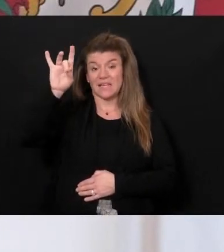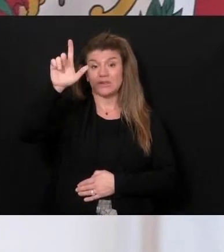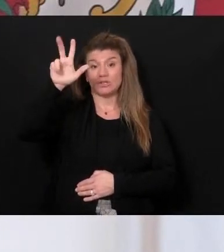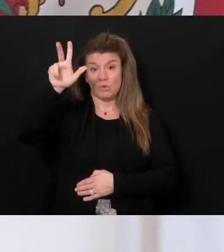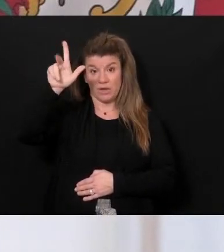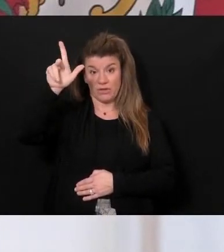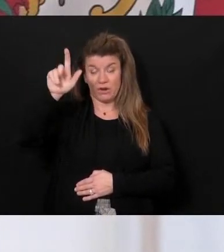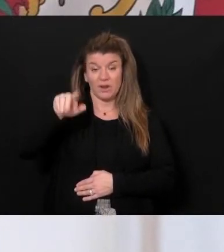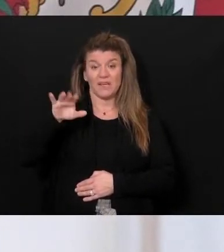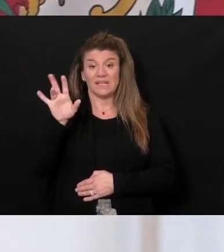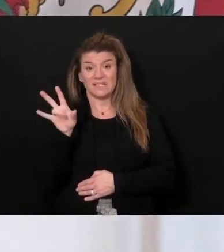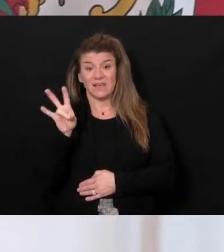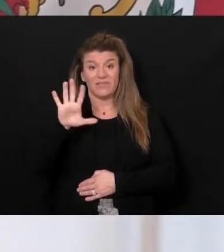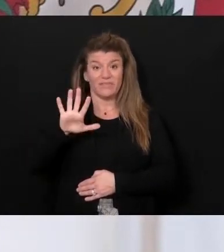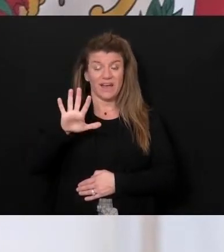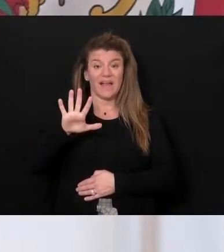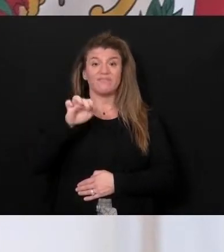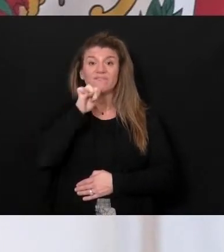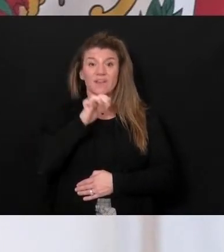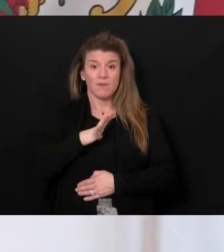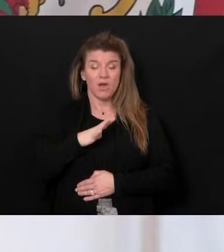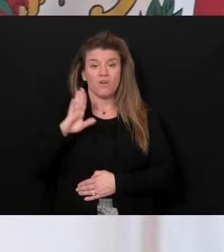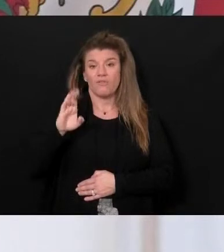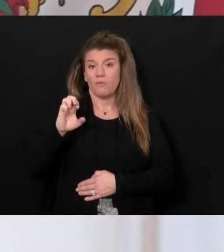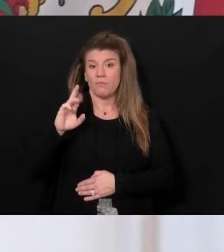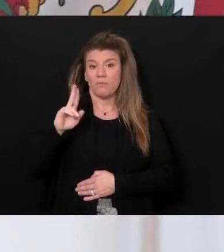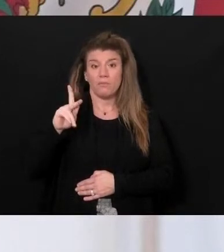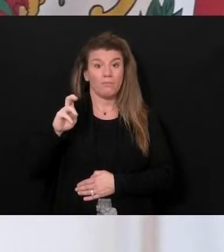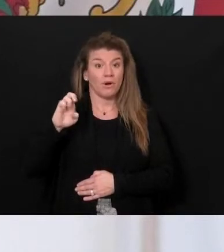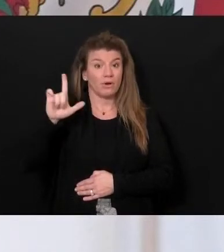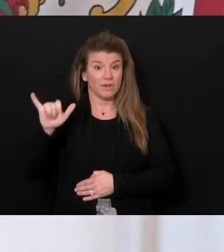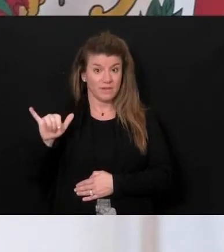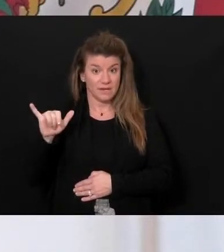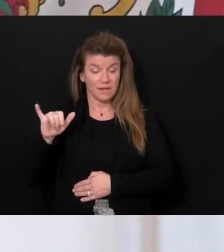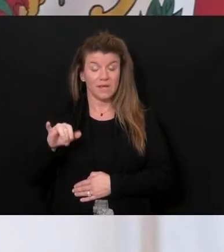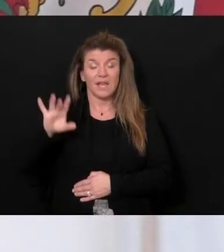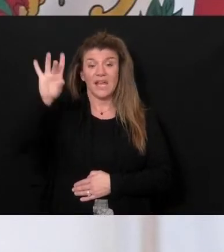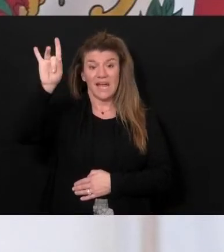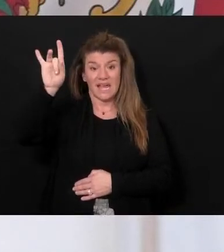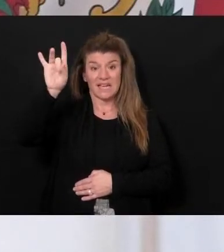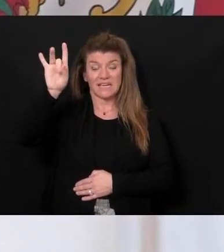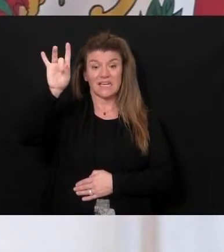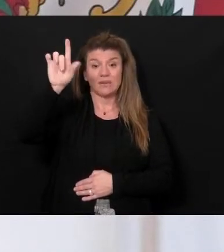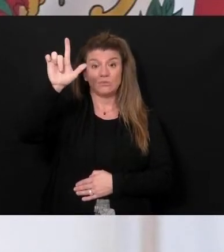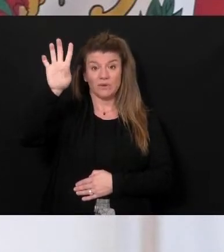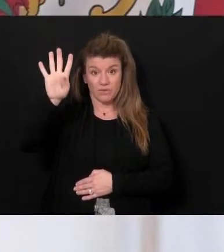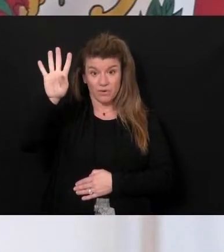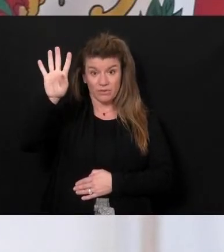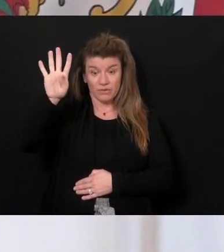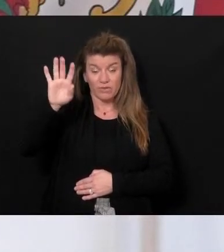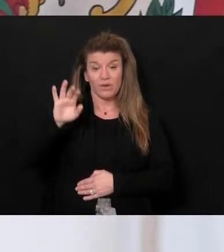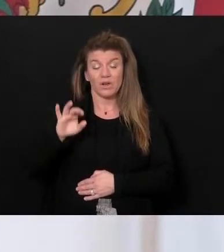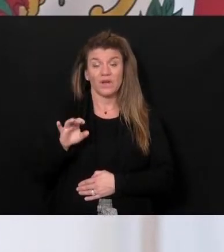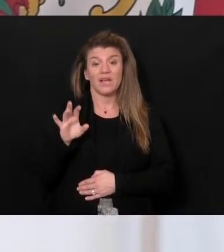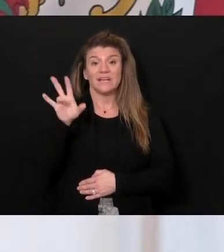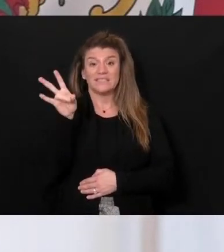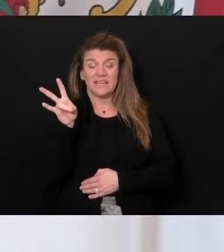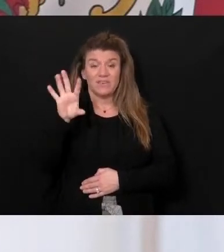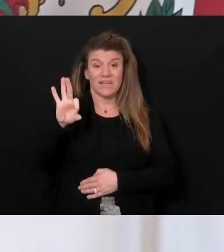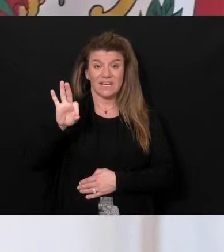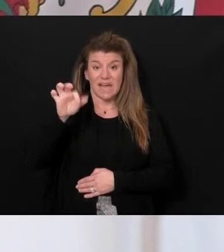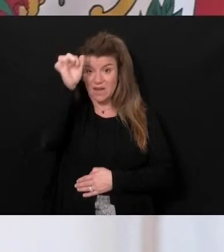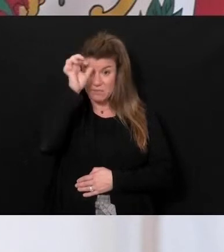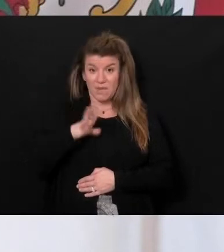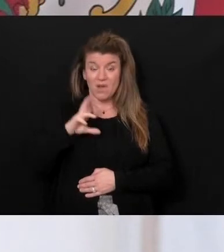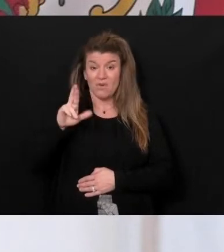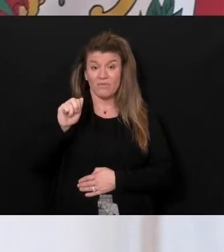1,823rd death, a 75-year-old female from Berkeley County. Our 1,824th death, a 79-year-old male